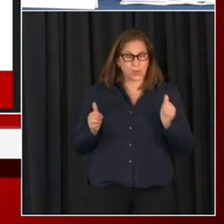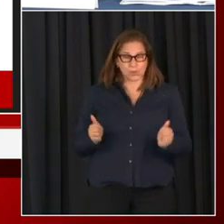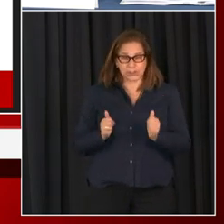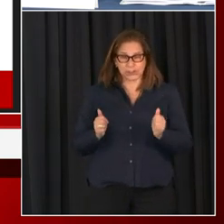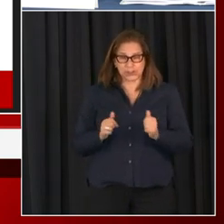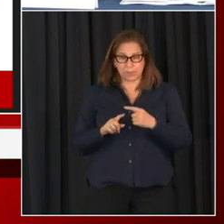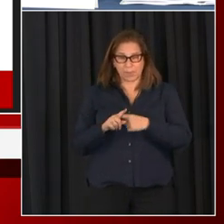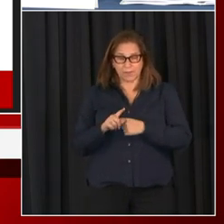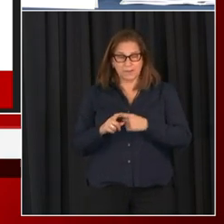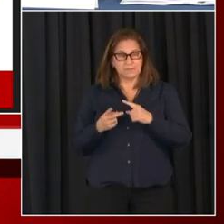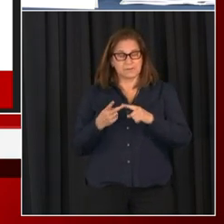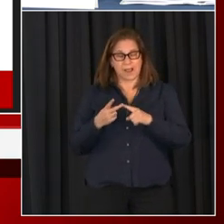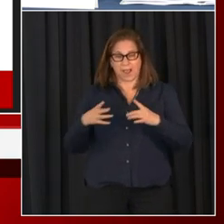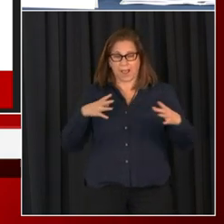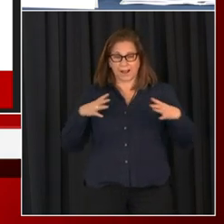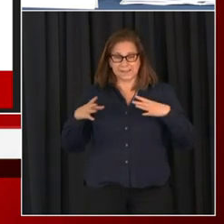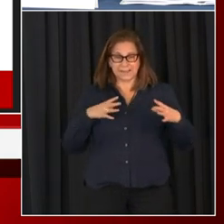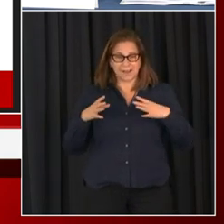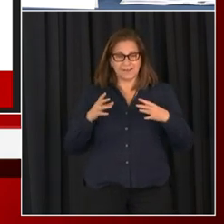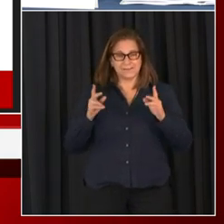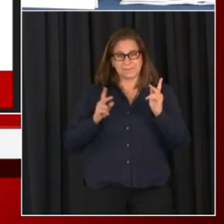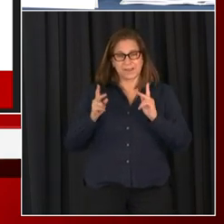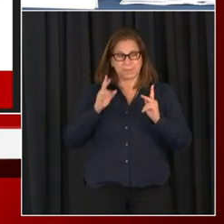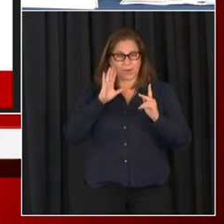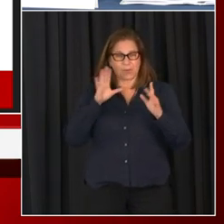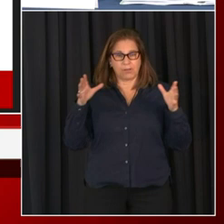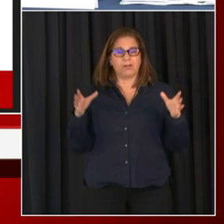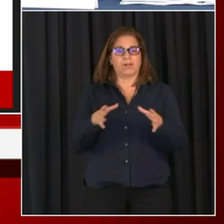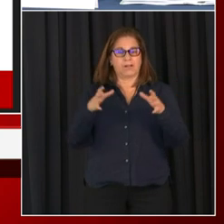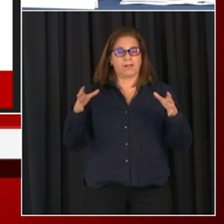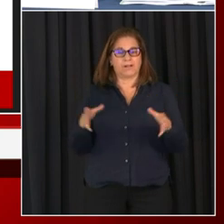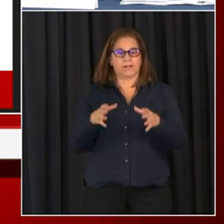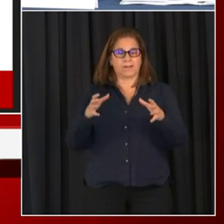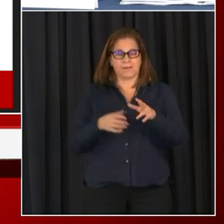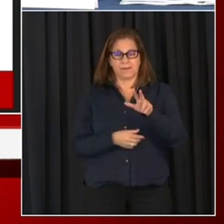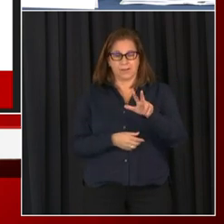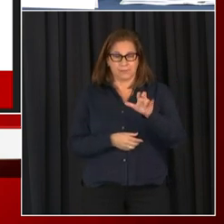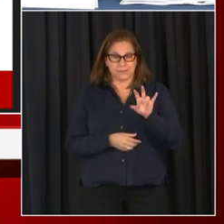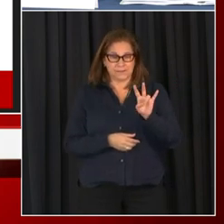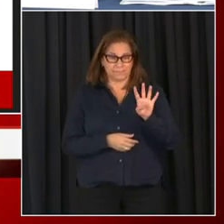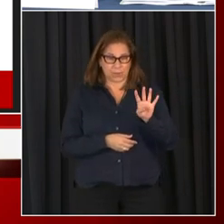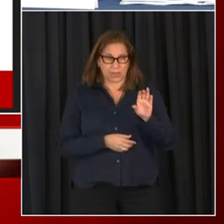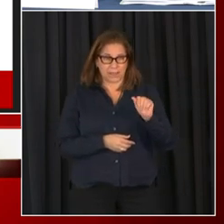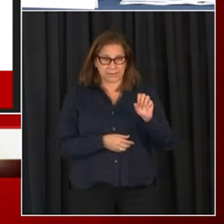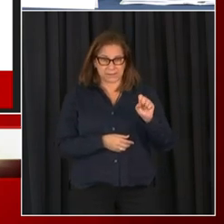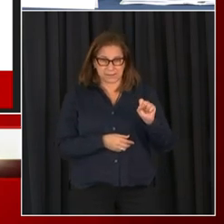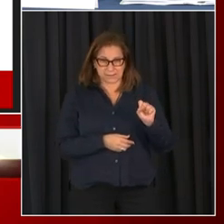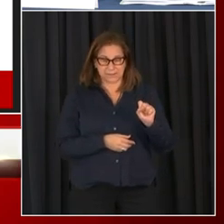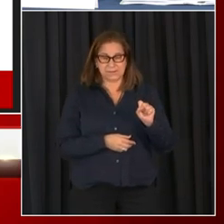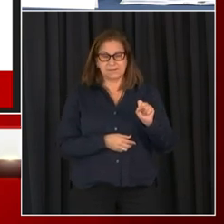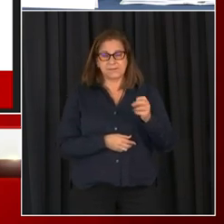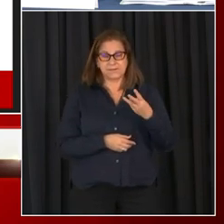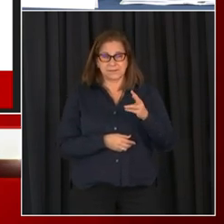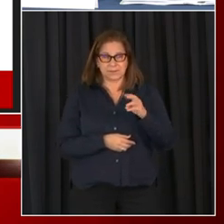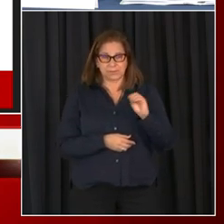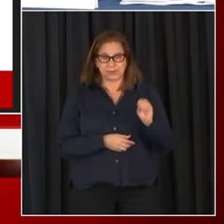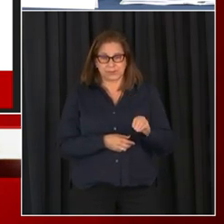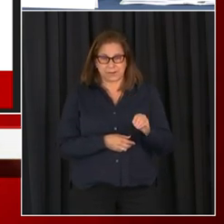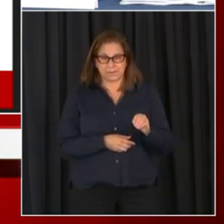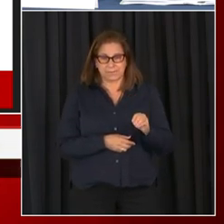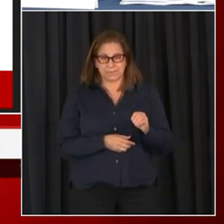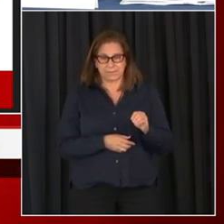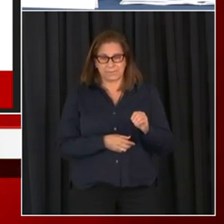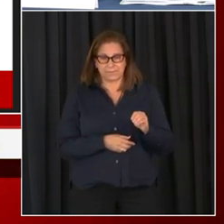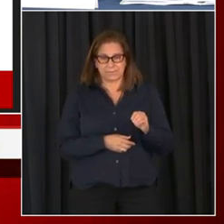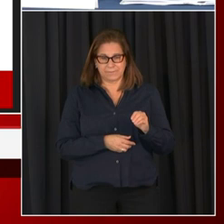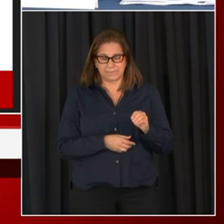out of the 374 cases, about 17.6% of individuals reporting having traveled. We